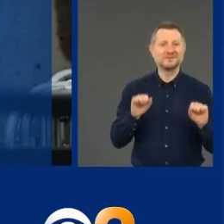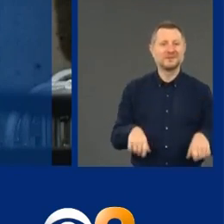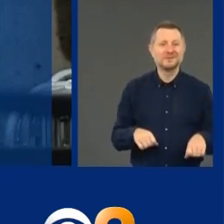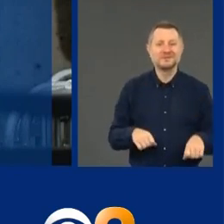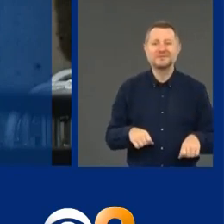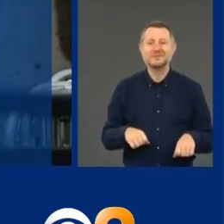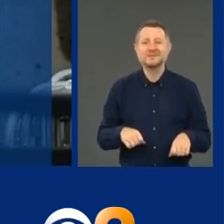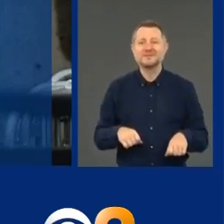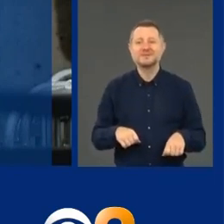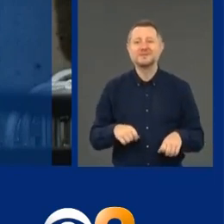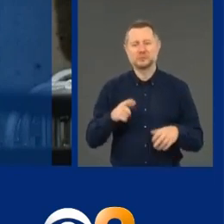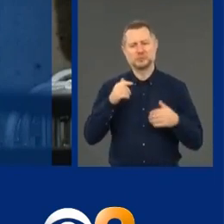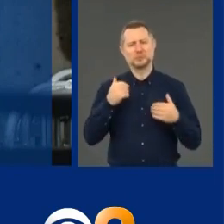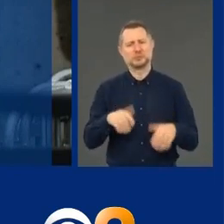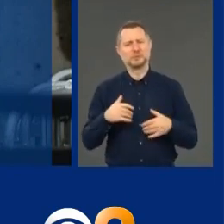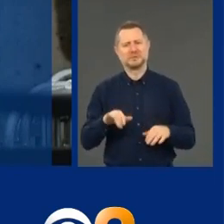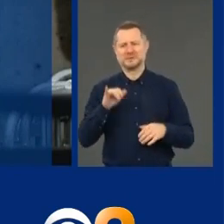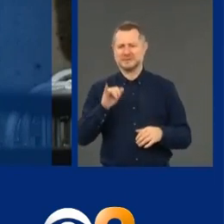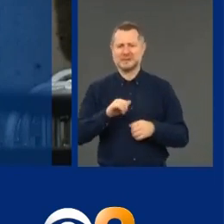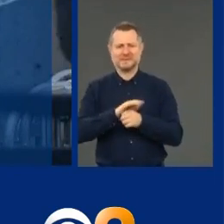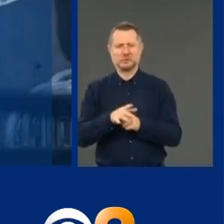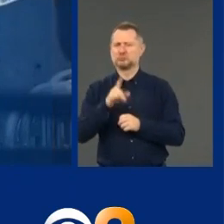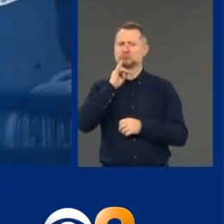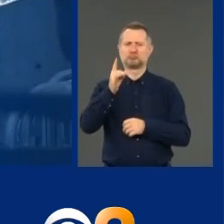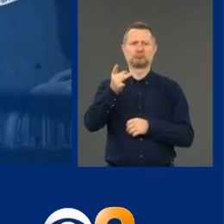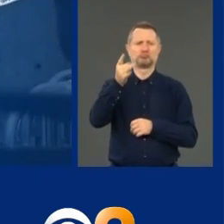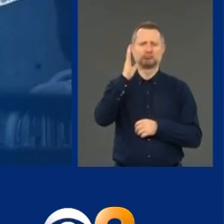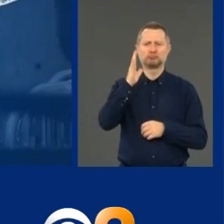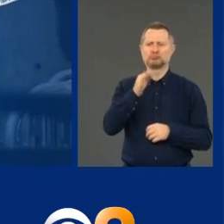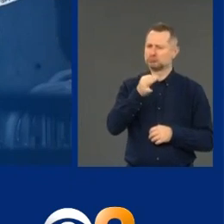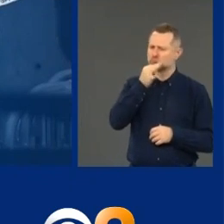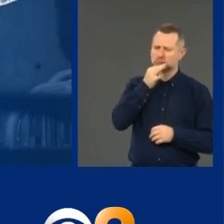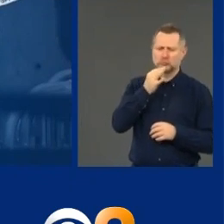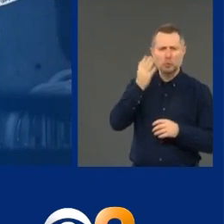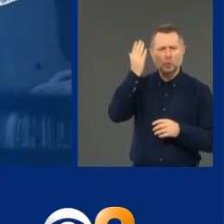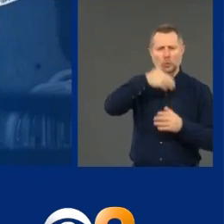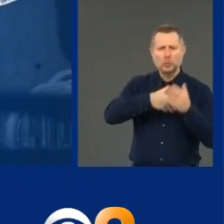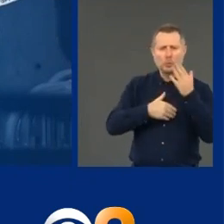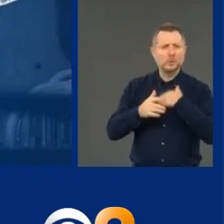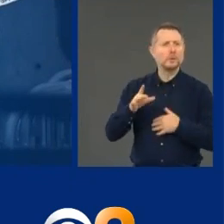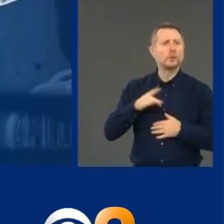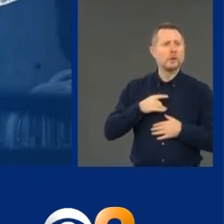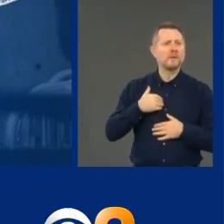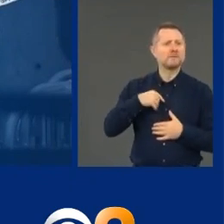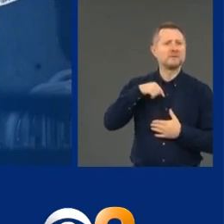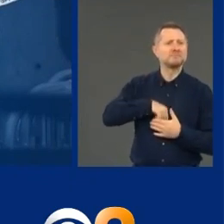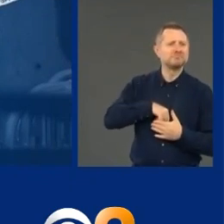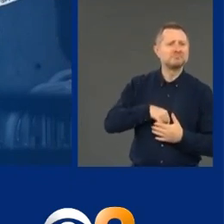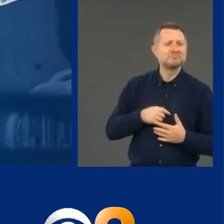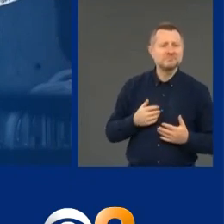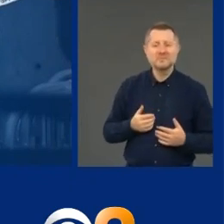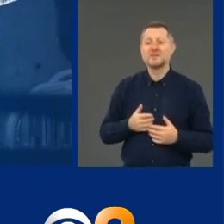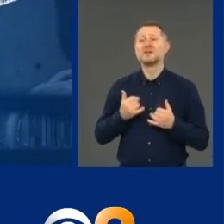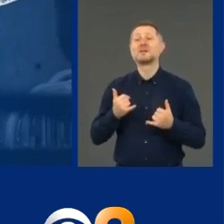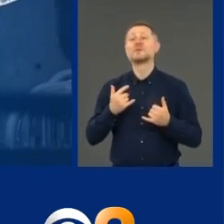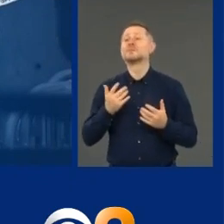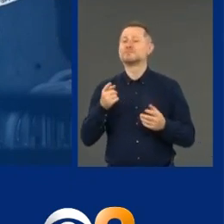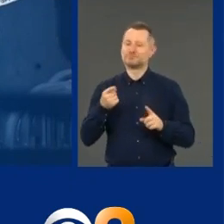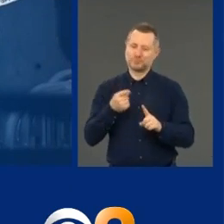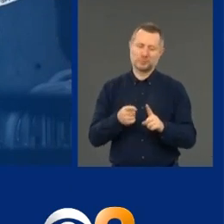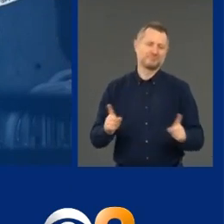one of the insidious elements to this virus. So get a test. We are trying to make it